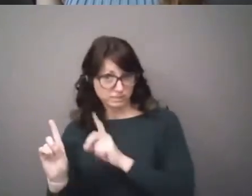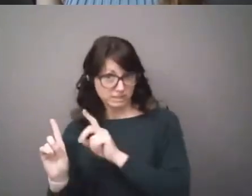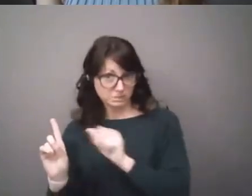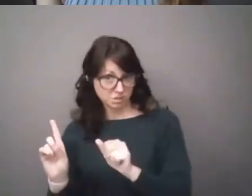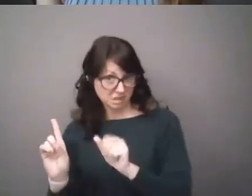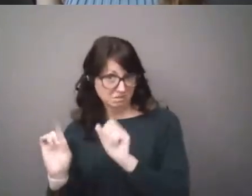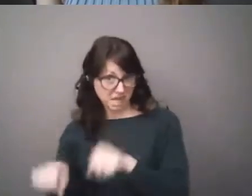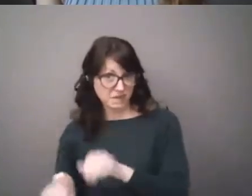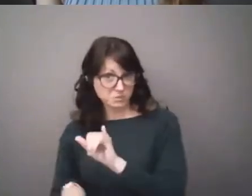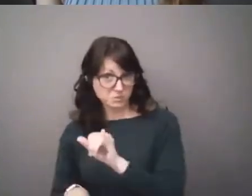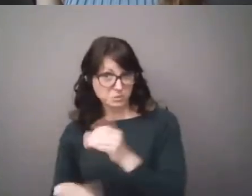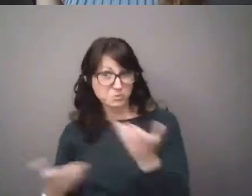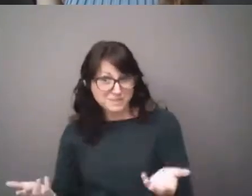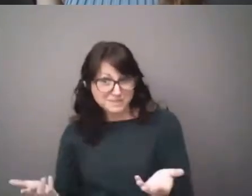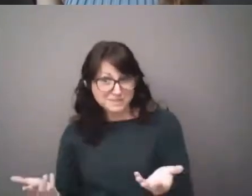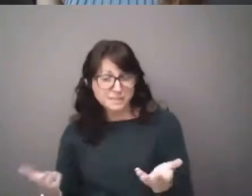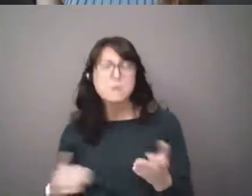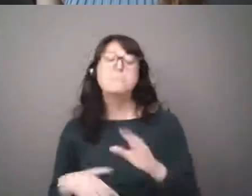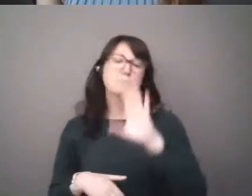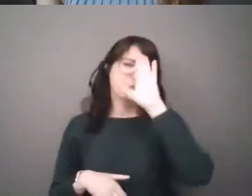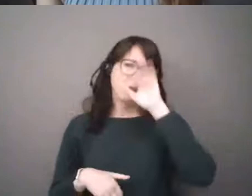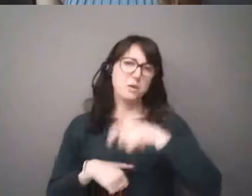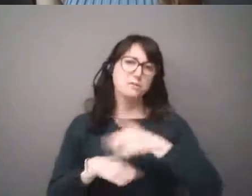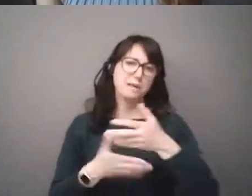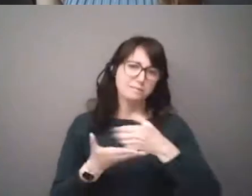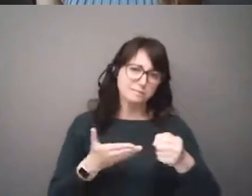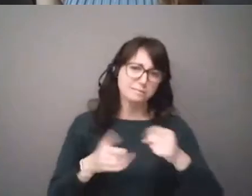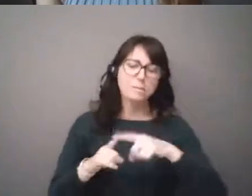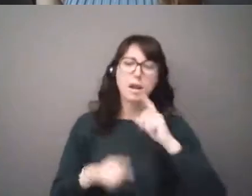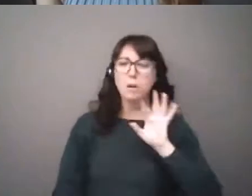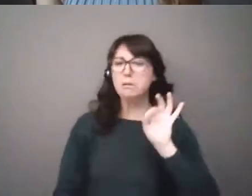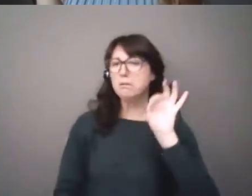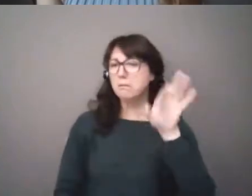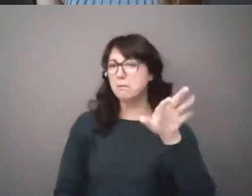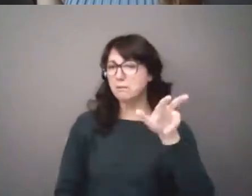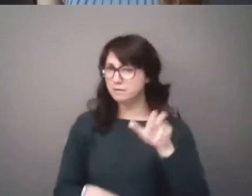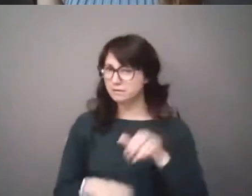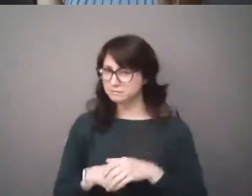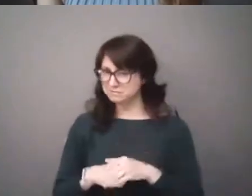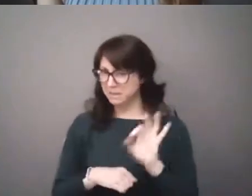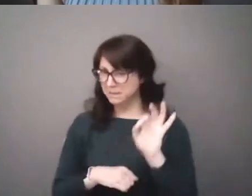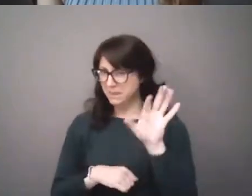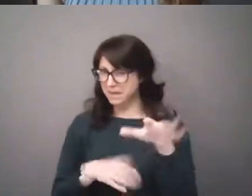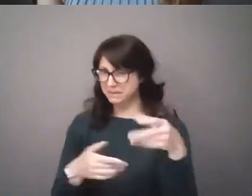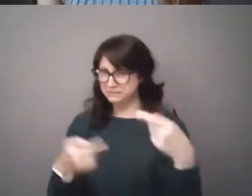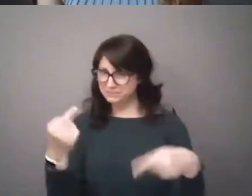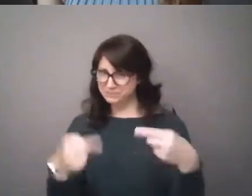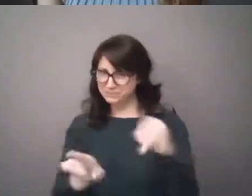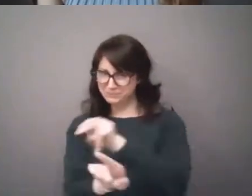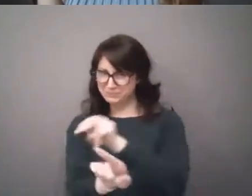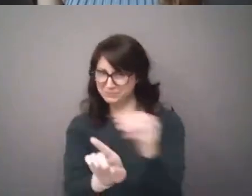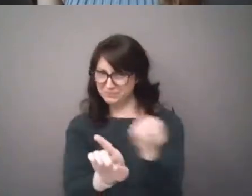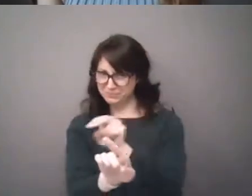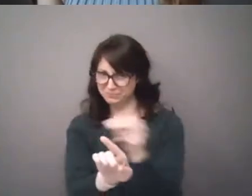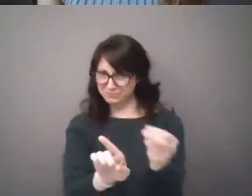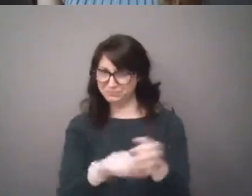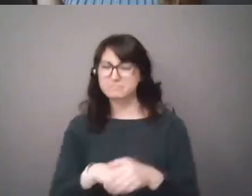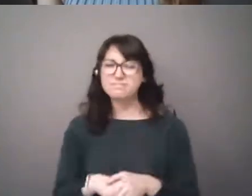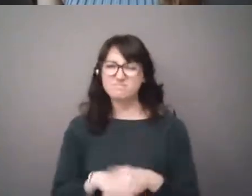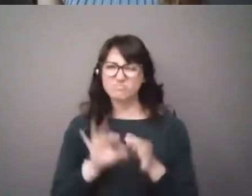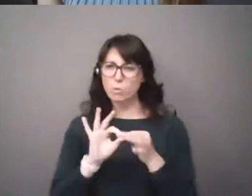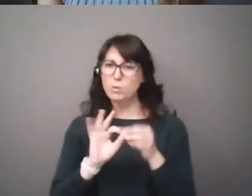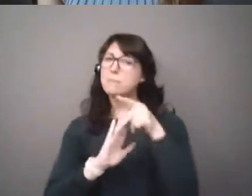though, I want to play devil's advocate here, and I want to throw out two thoughts, and this is the